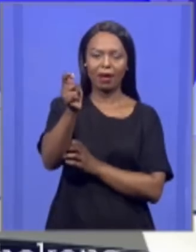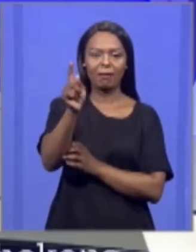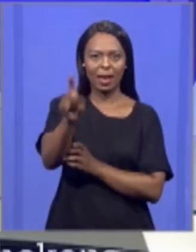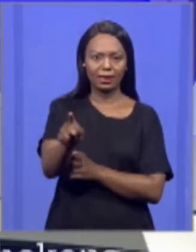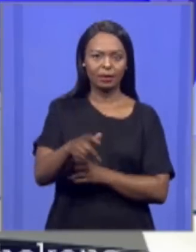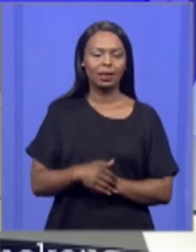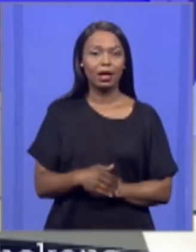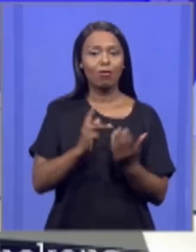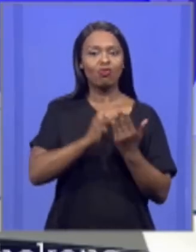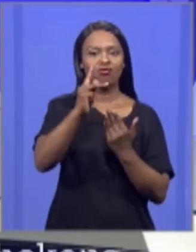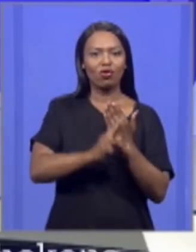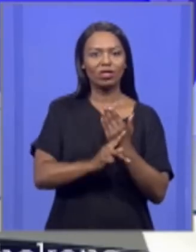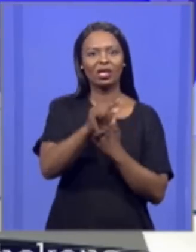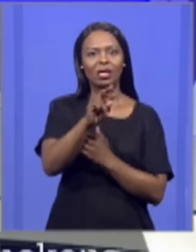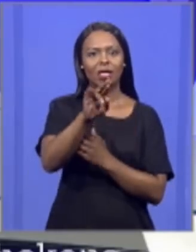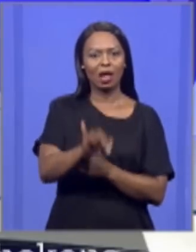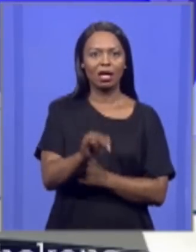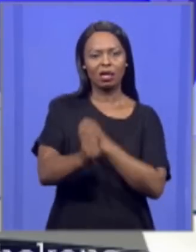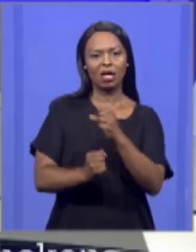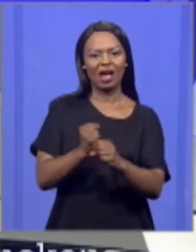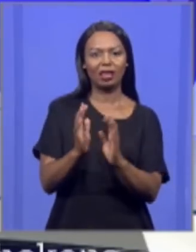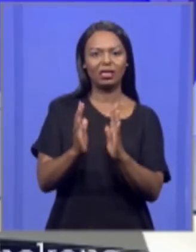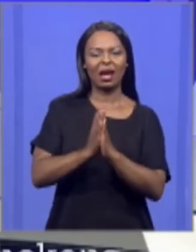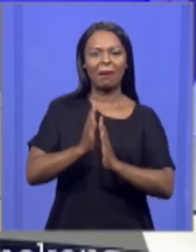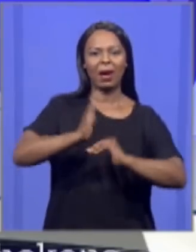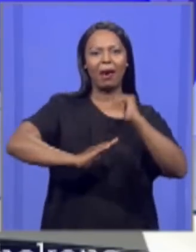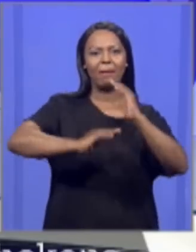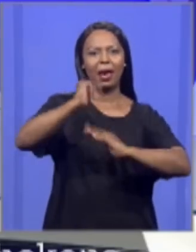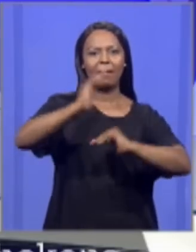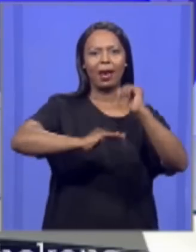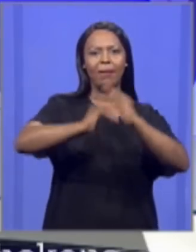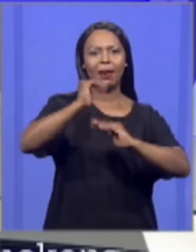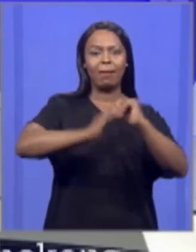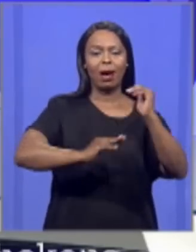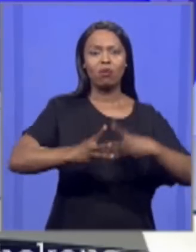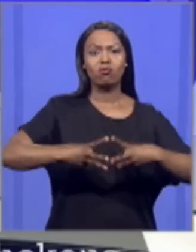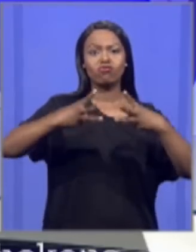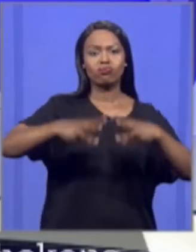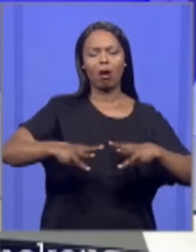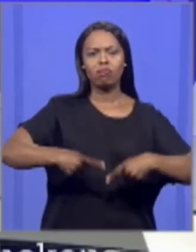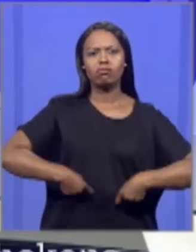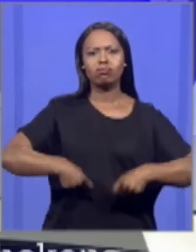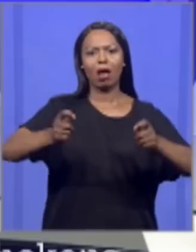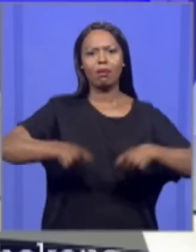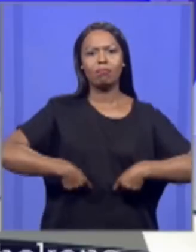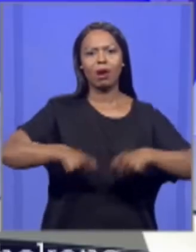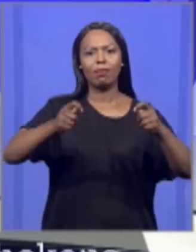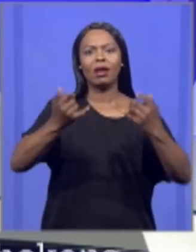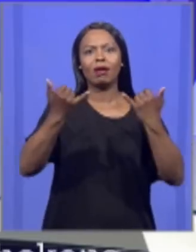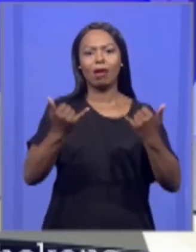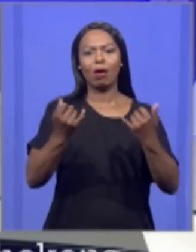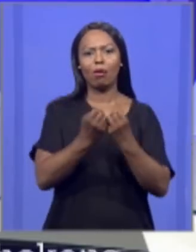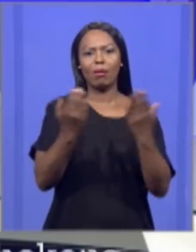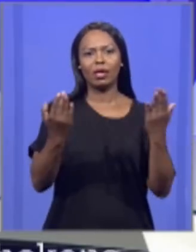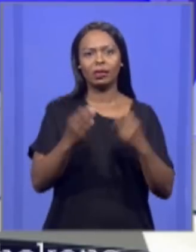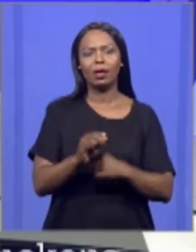ya Giyani e na le mengwaga e 10 e agwa gomme go šetše go šomišitšwe mašeleng a go balelwa go dibilione